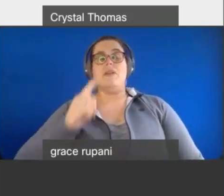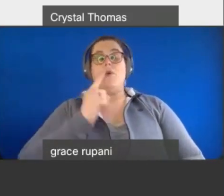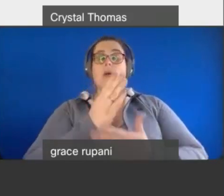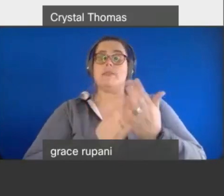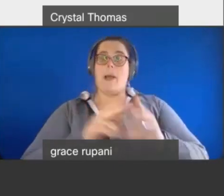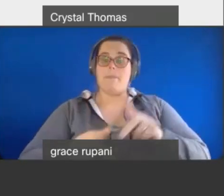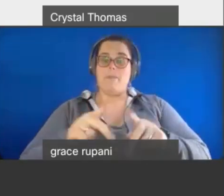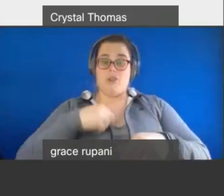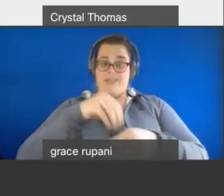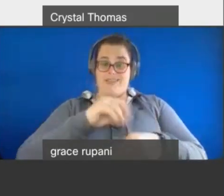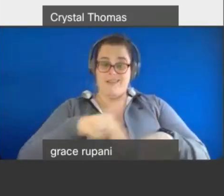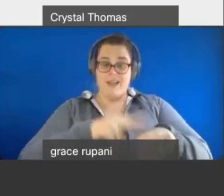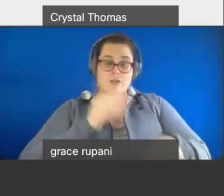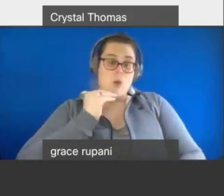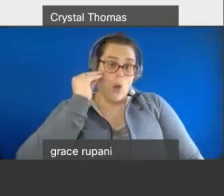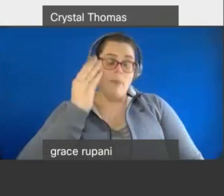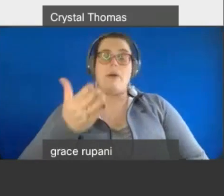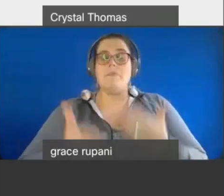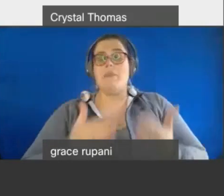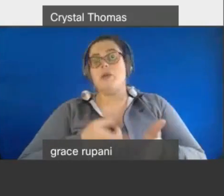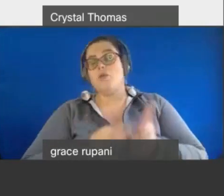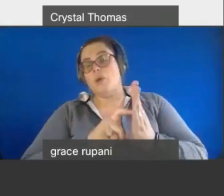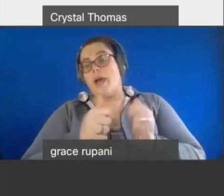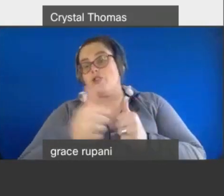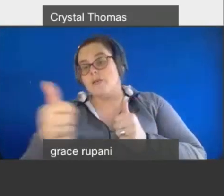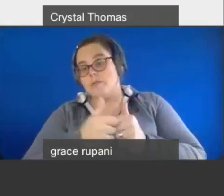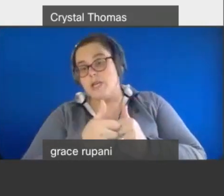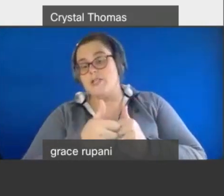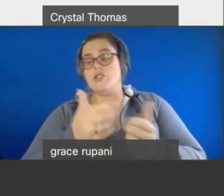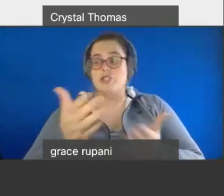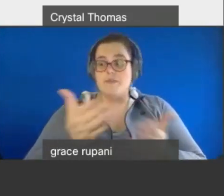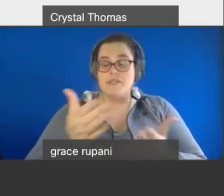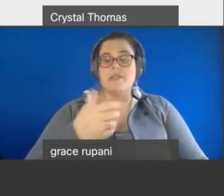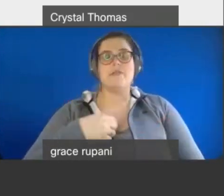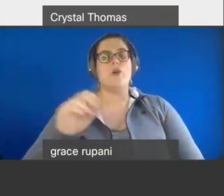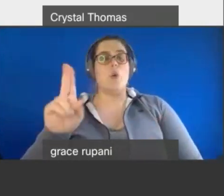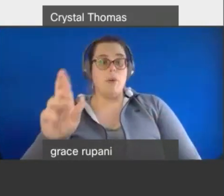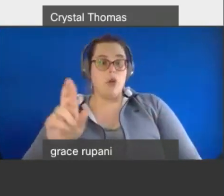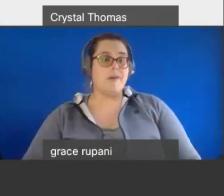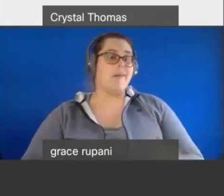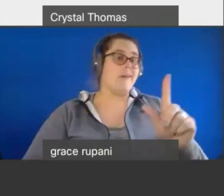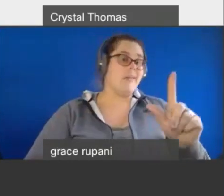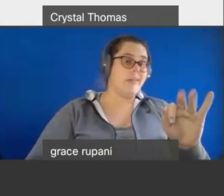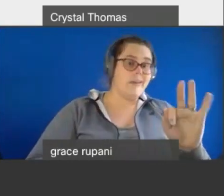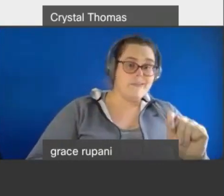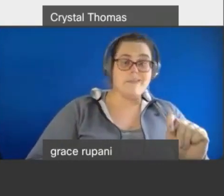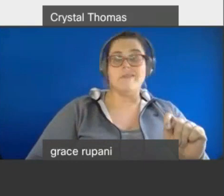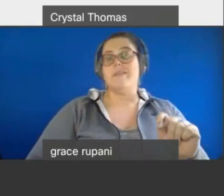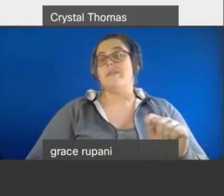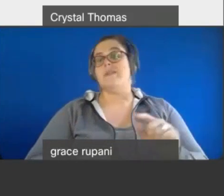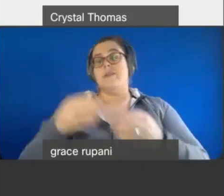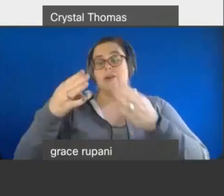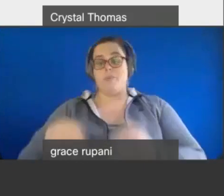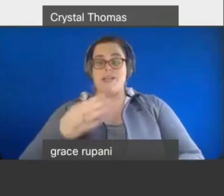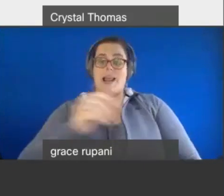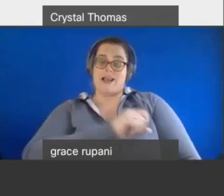natural home who require transportation services, Uber, Lyft, where it's the person and the staff